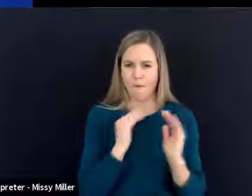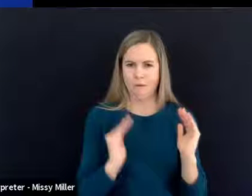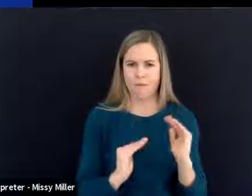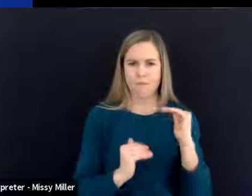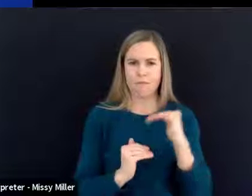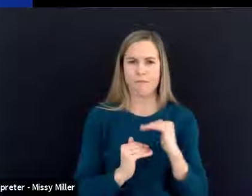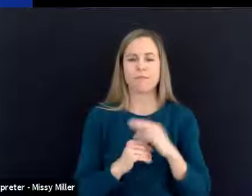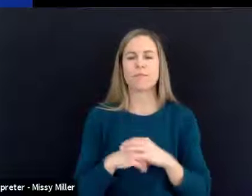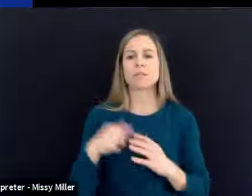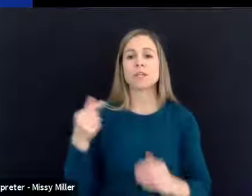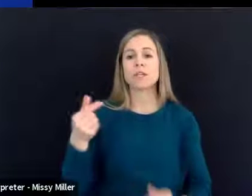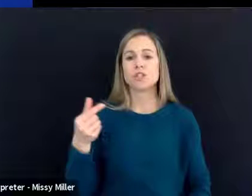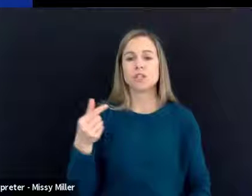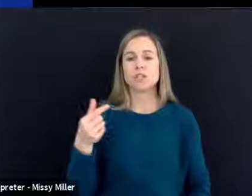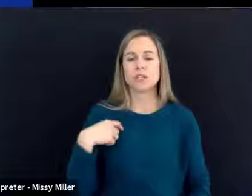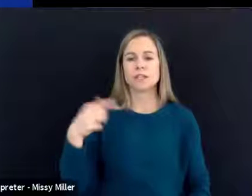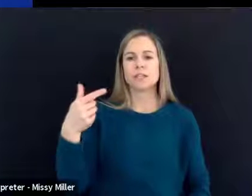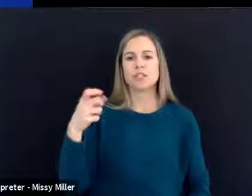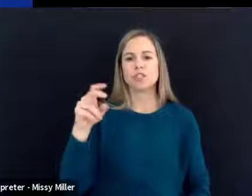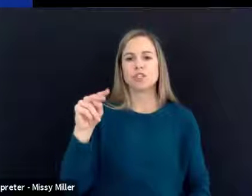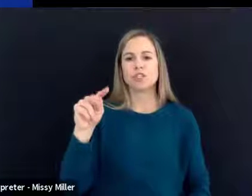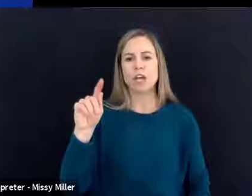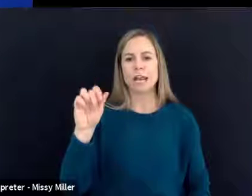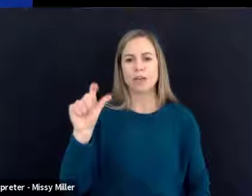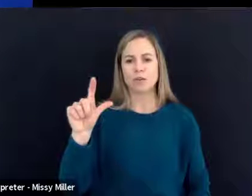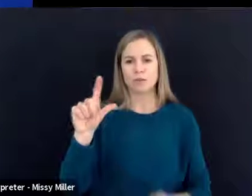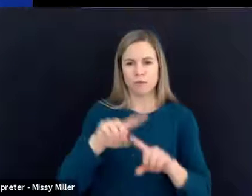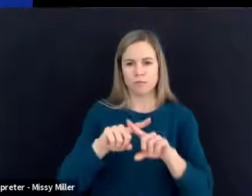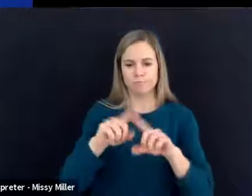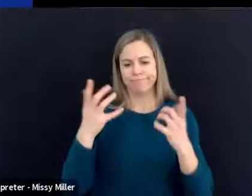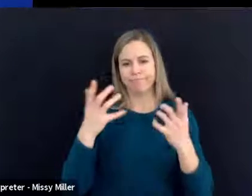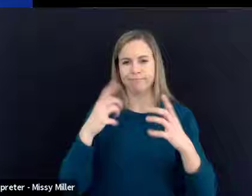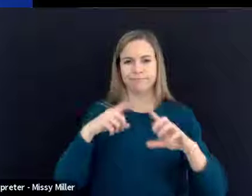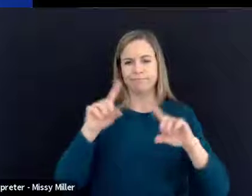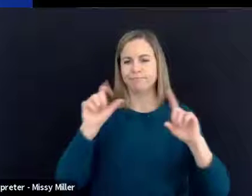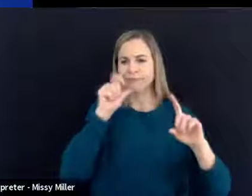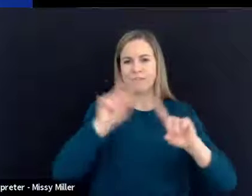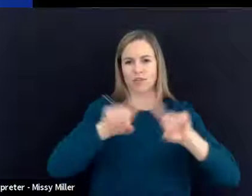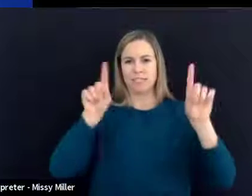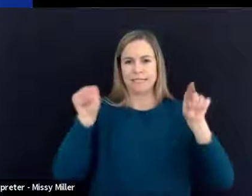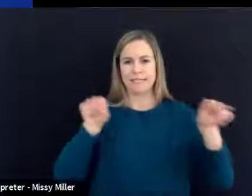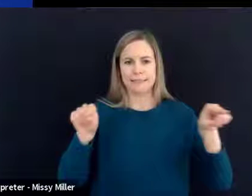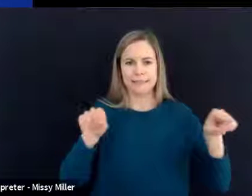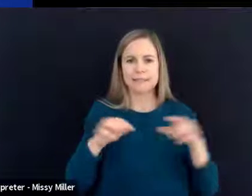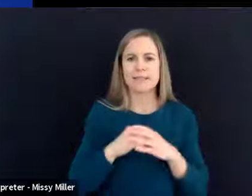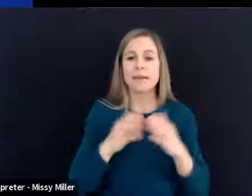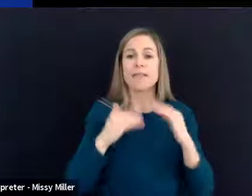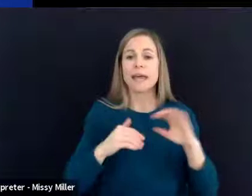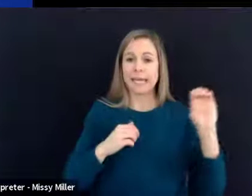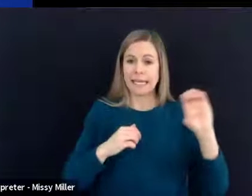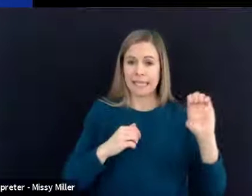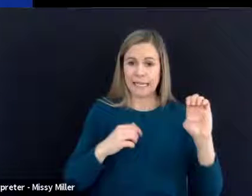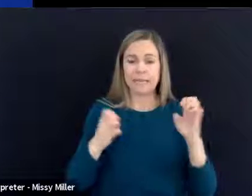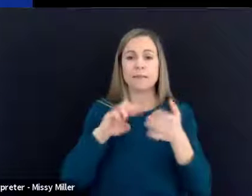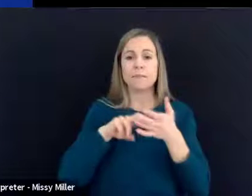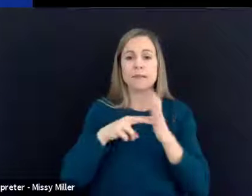genital differences, and E stands for ear irregularities and or deafness.